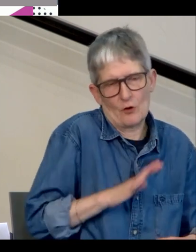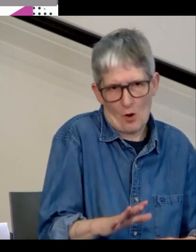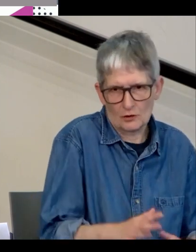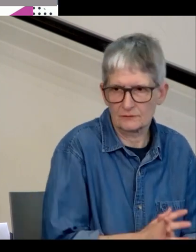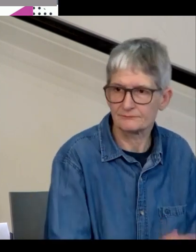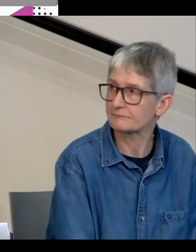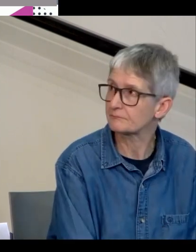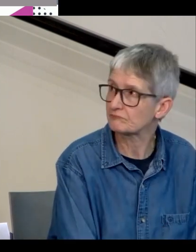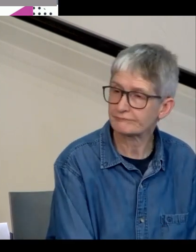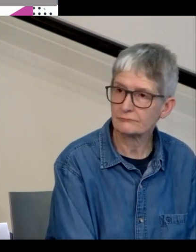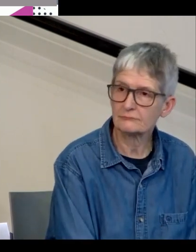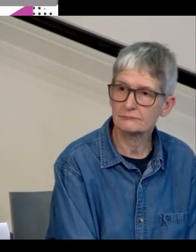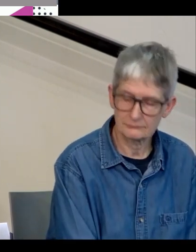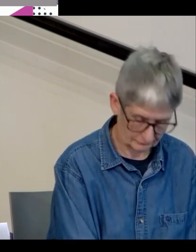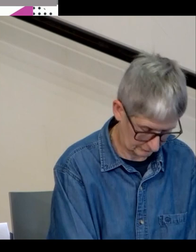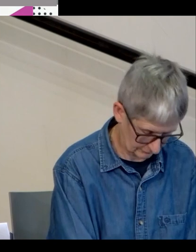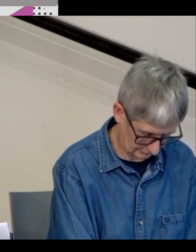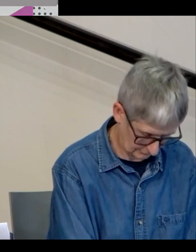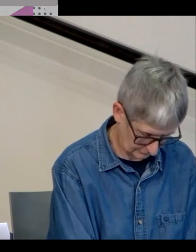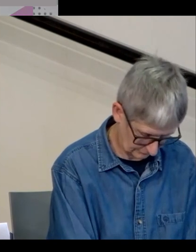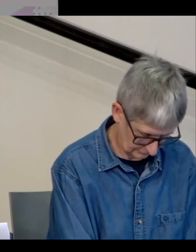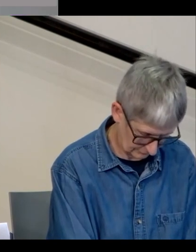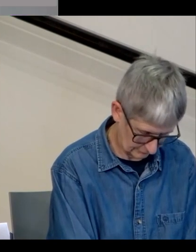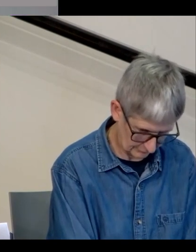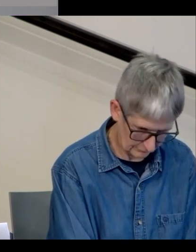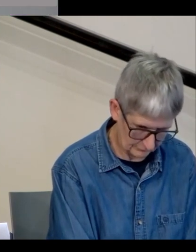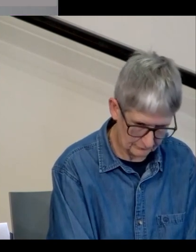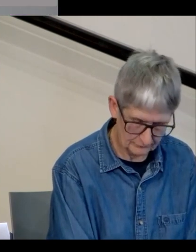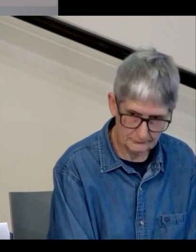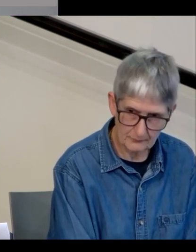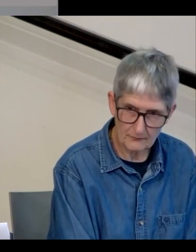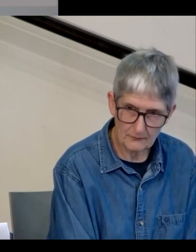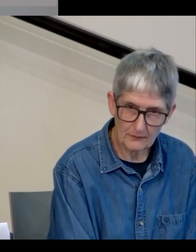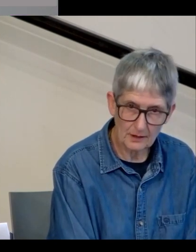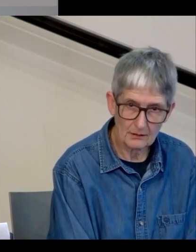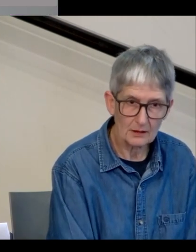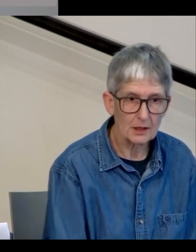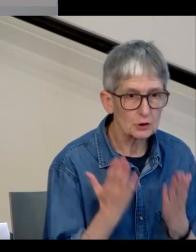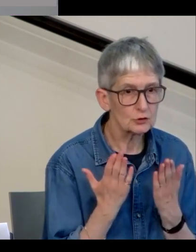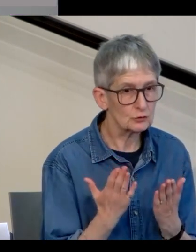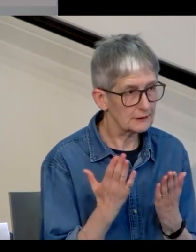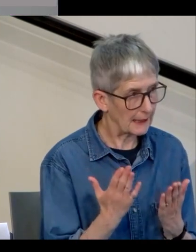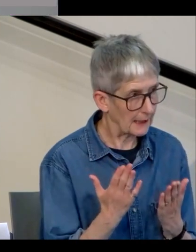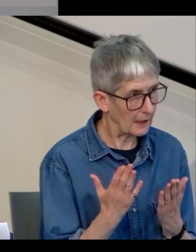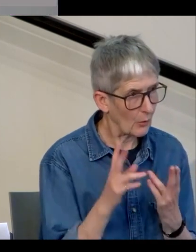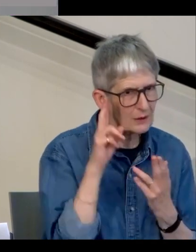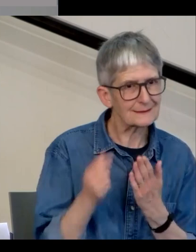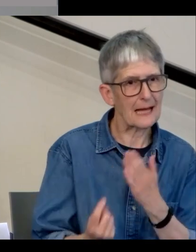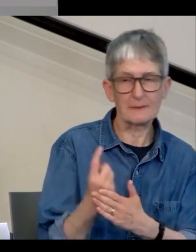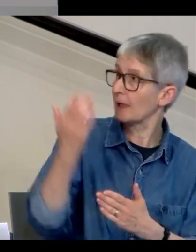from the welcome team can give you on your way out today. So today, let's look at what's on the